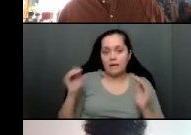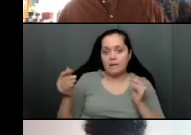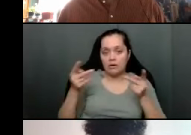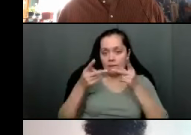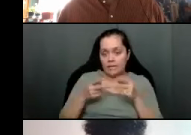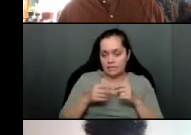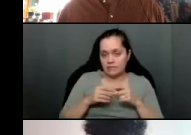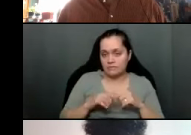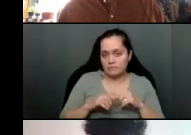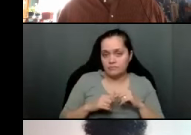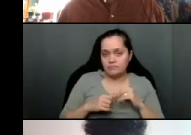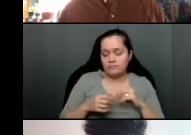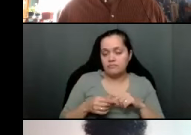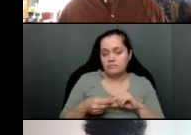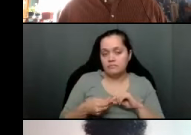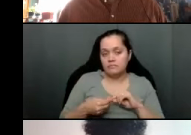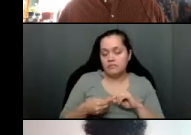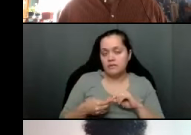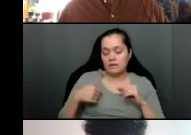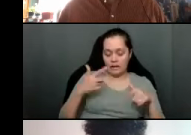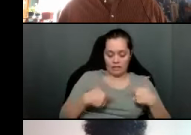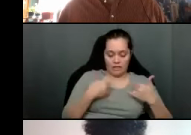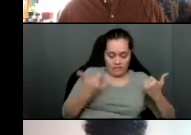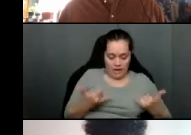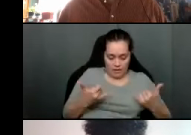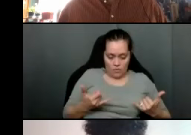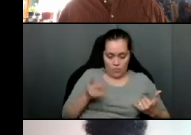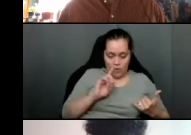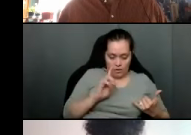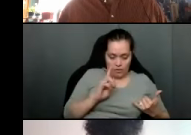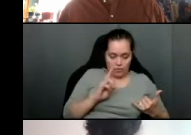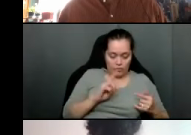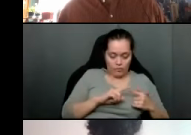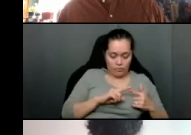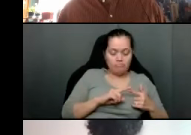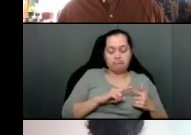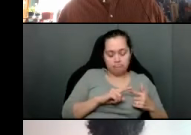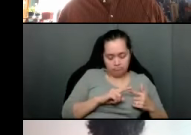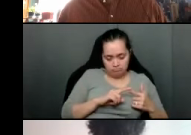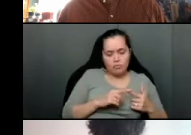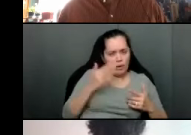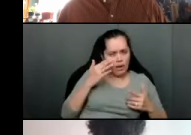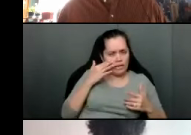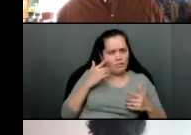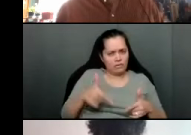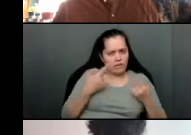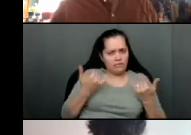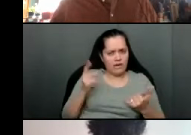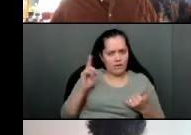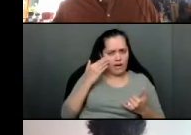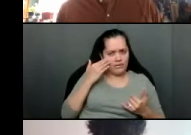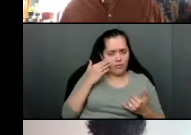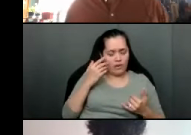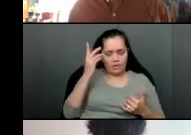places. Where do I live now? Okay, well, I know where I live now, and I know what